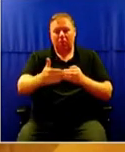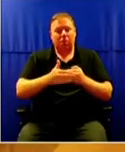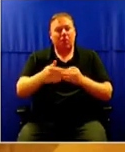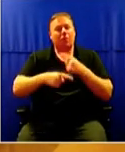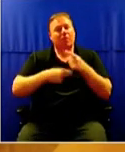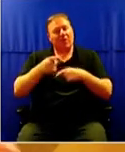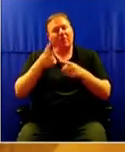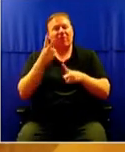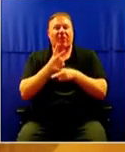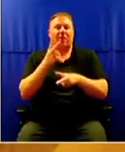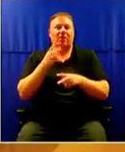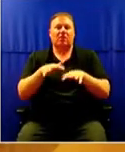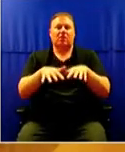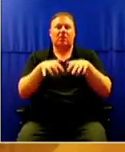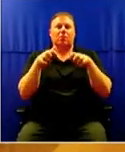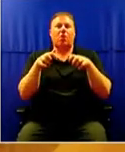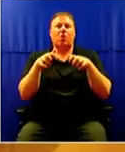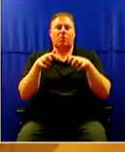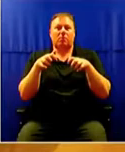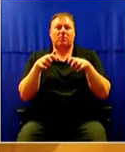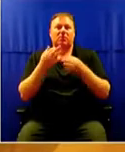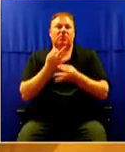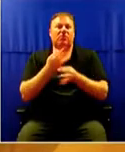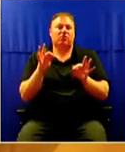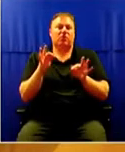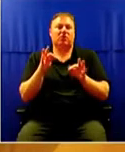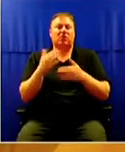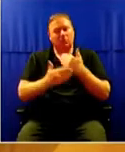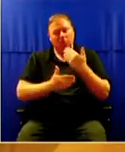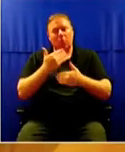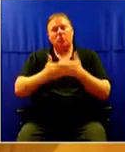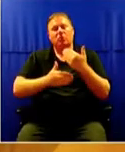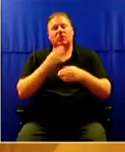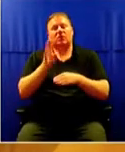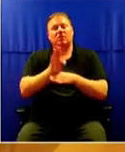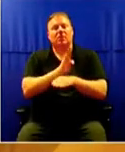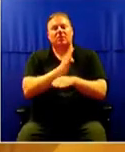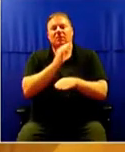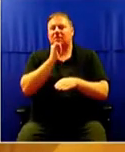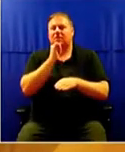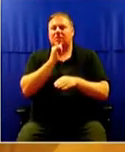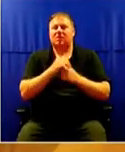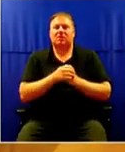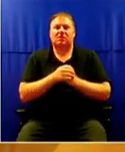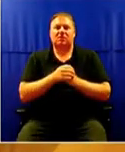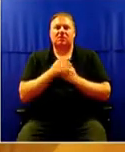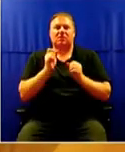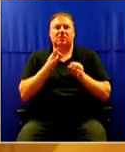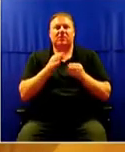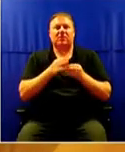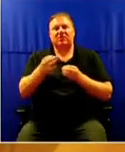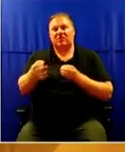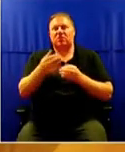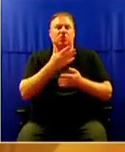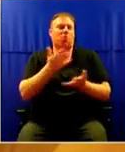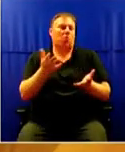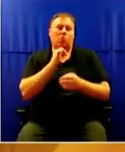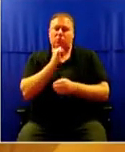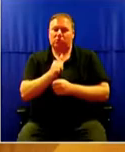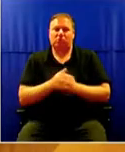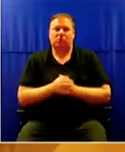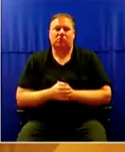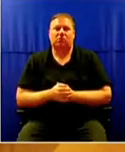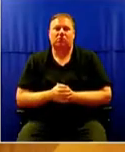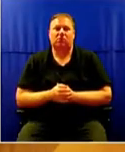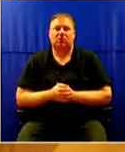that Parliament was obviously free to continue to process the bill regardless of whether there was an extension or not. So clearly, it's